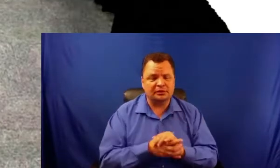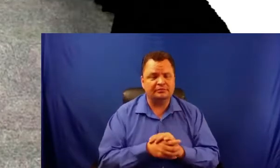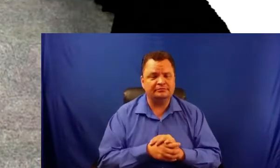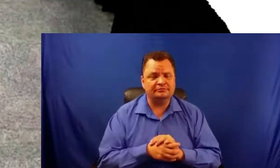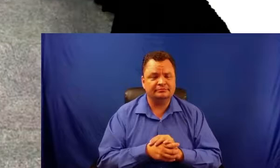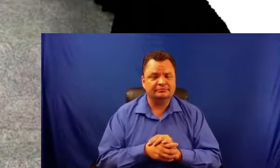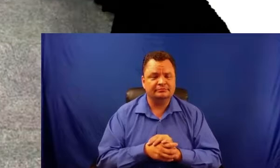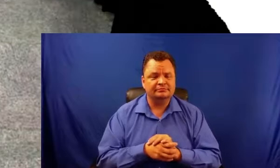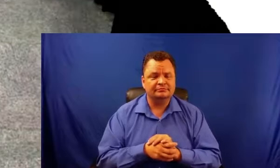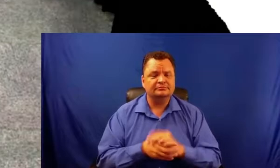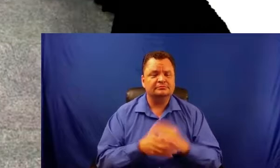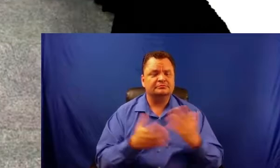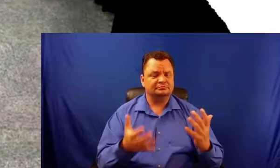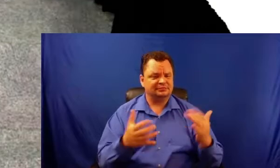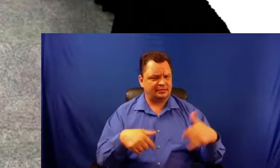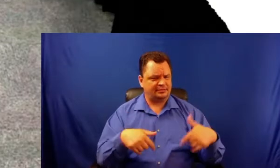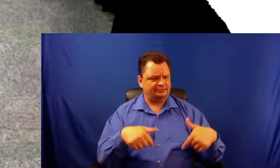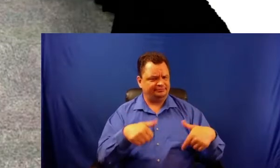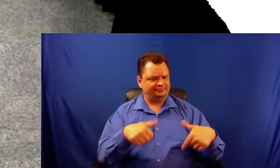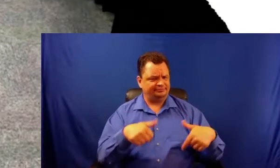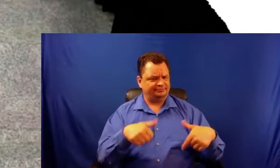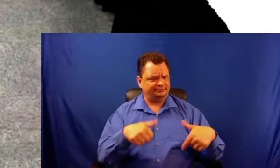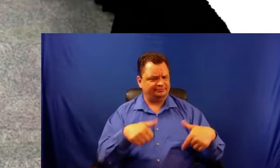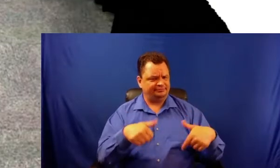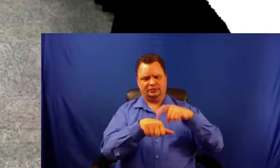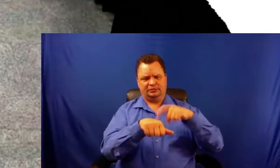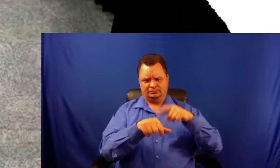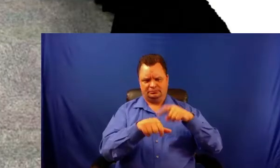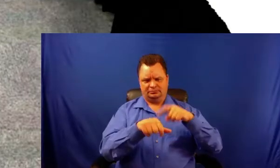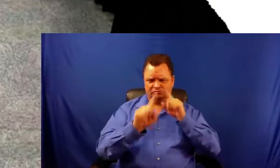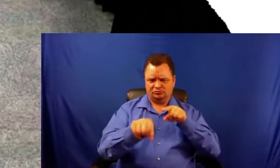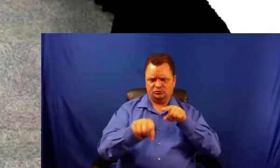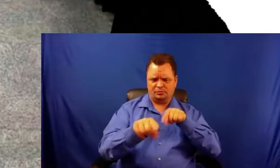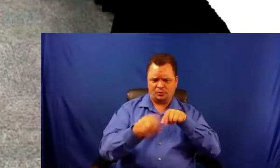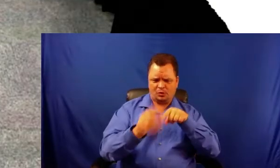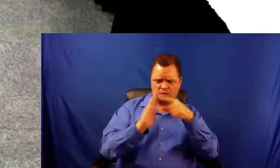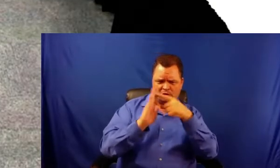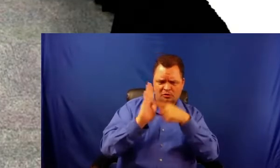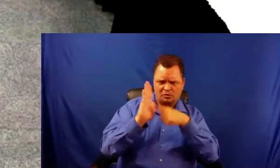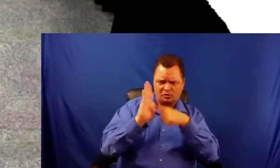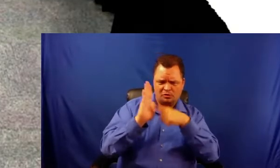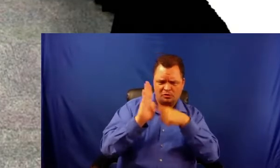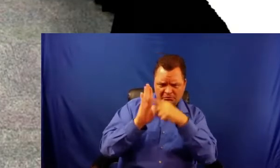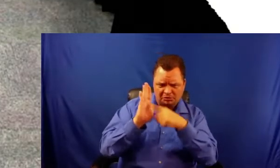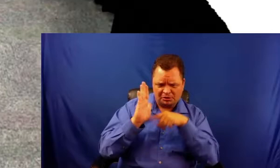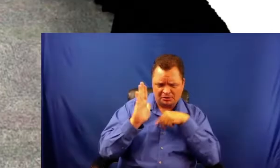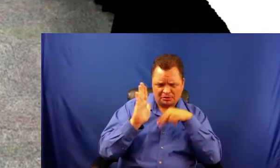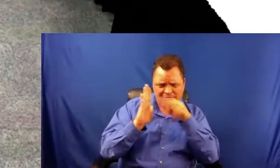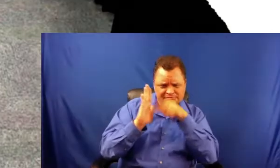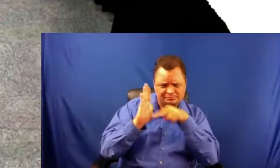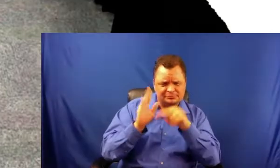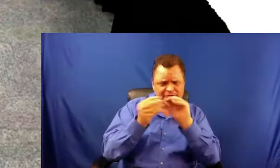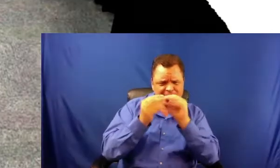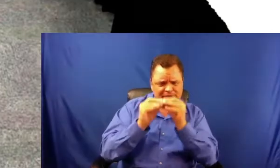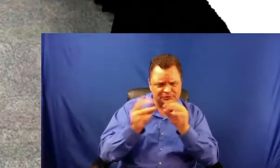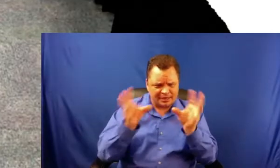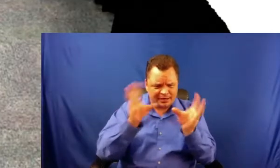this, when I read it last night, I was just trying to get the numbers to add up. Even at the very